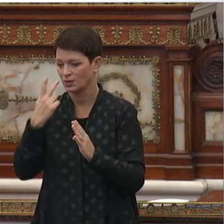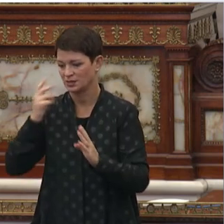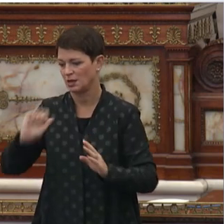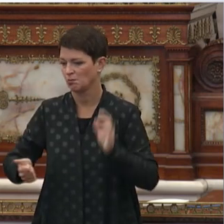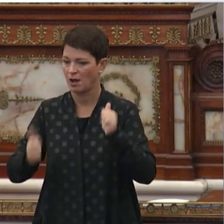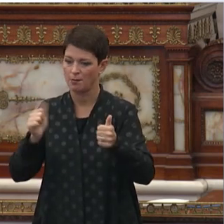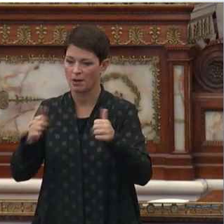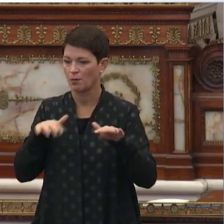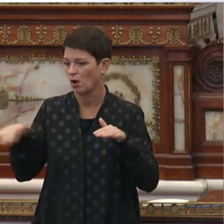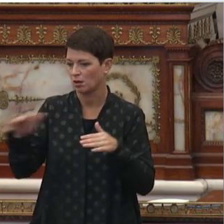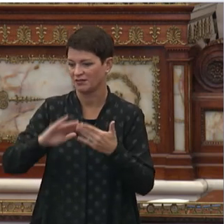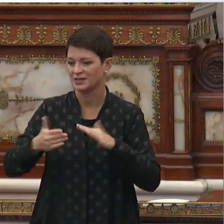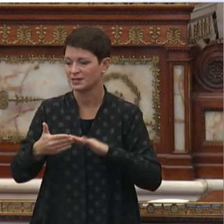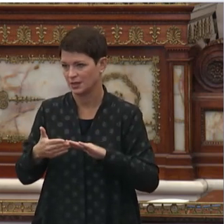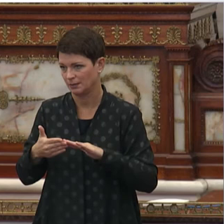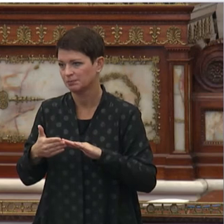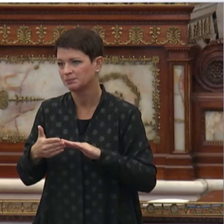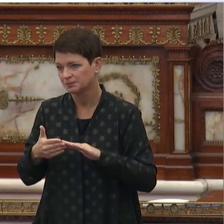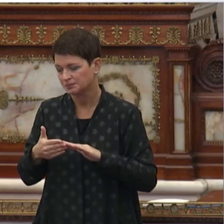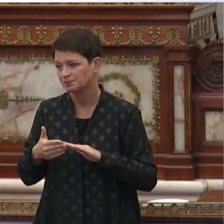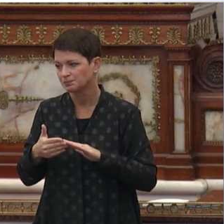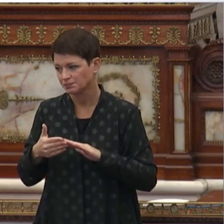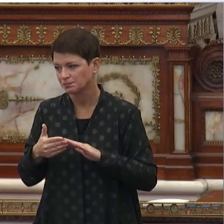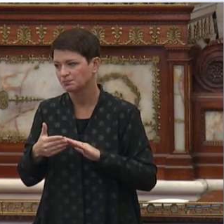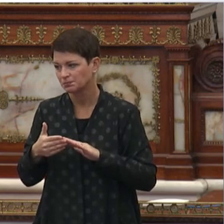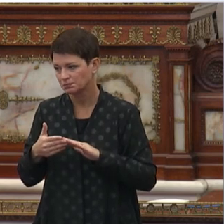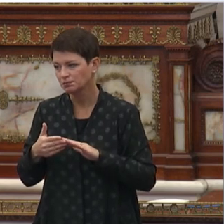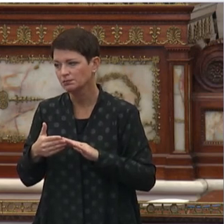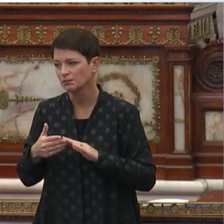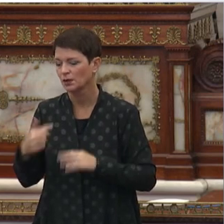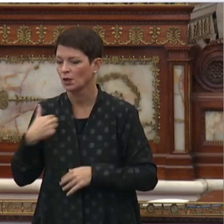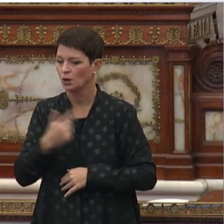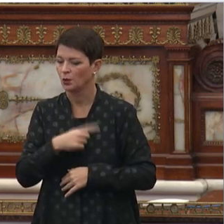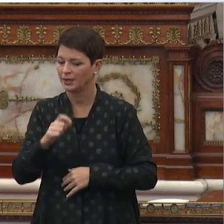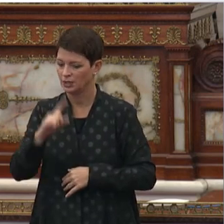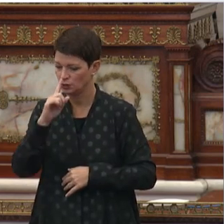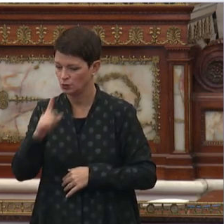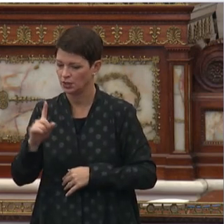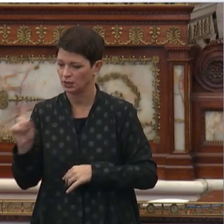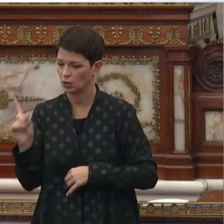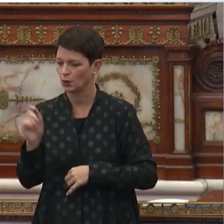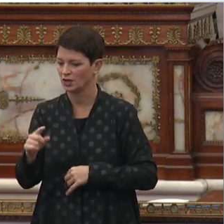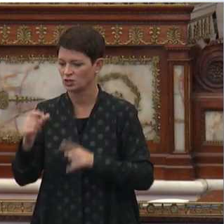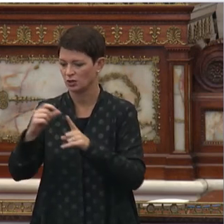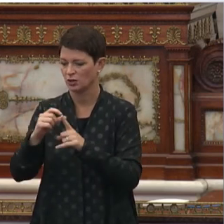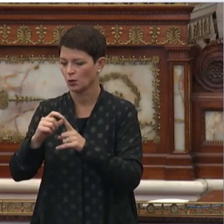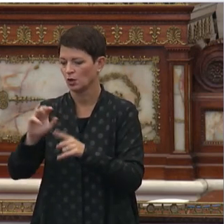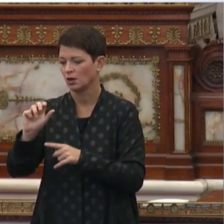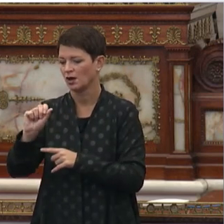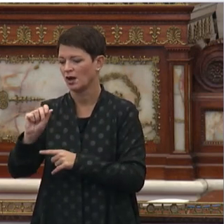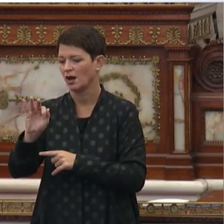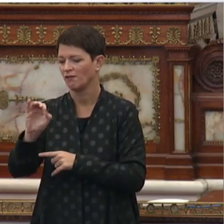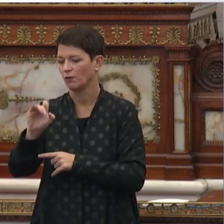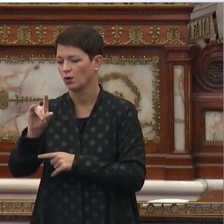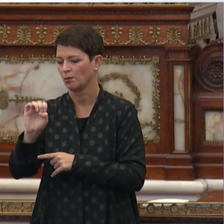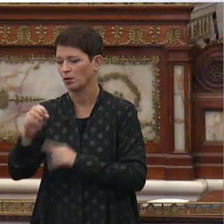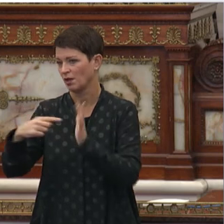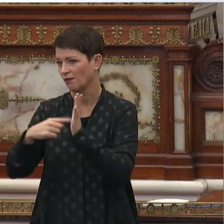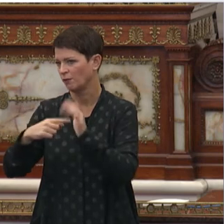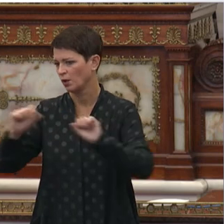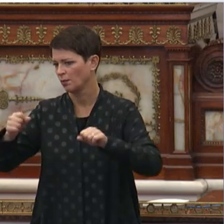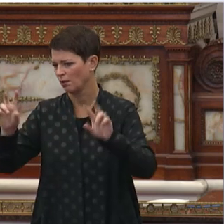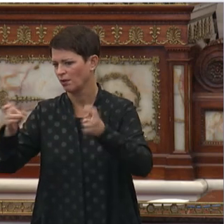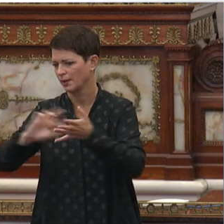up all over our city, and that we need to really put into question this term affordable that's being thrown